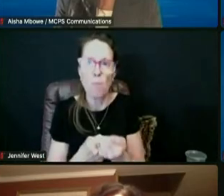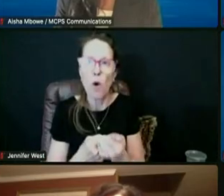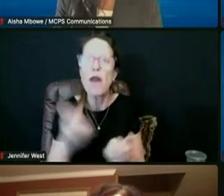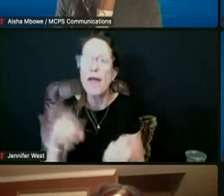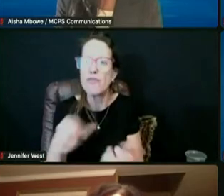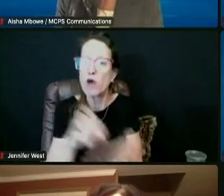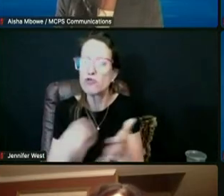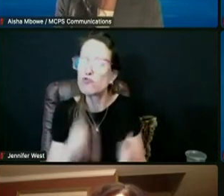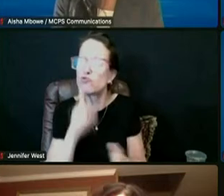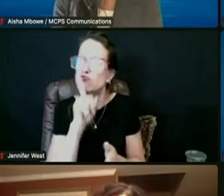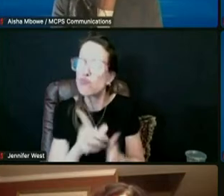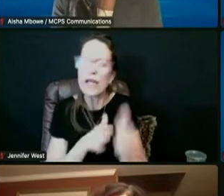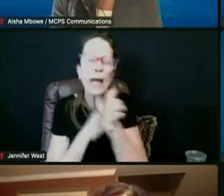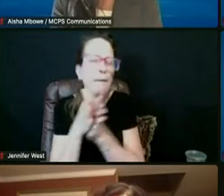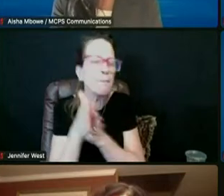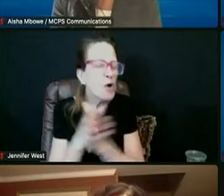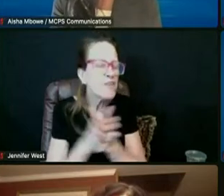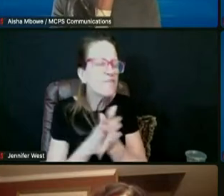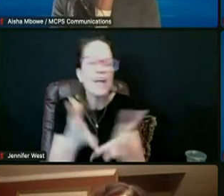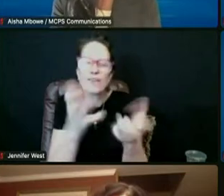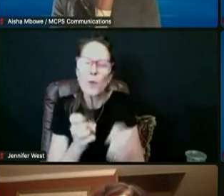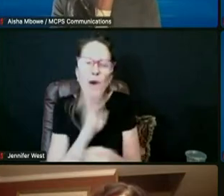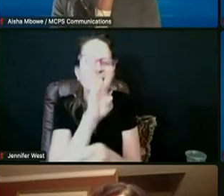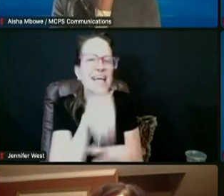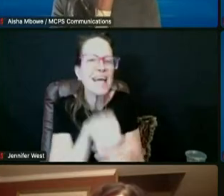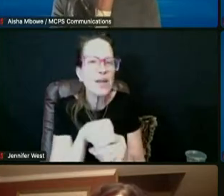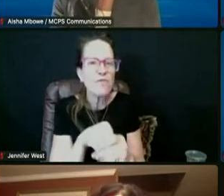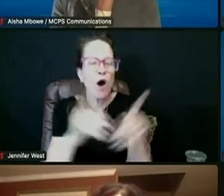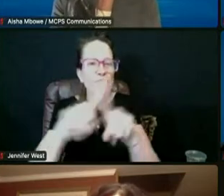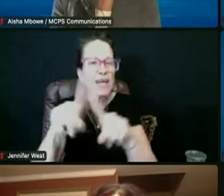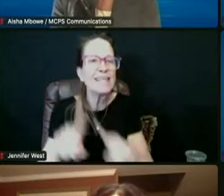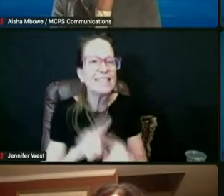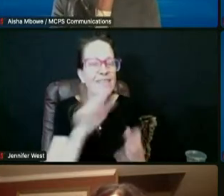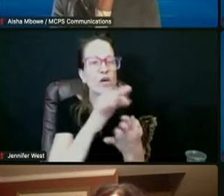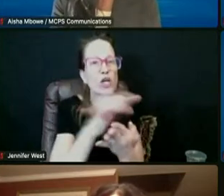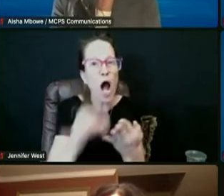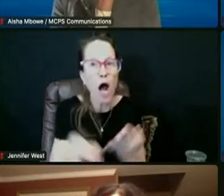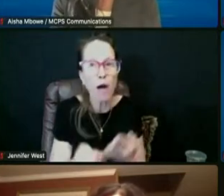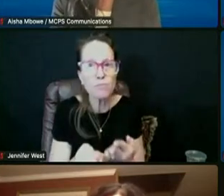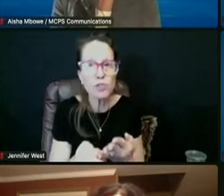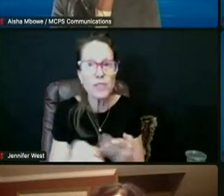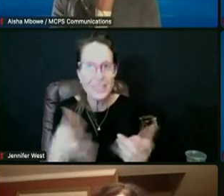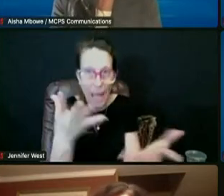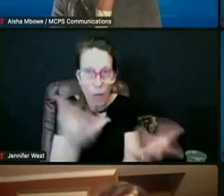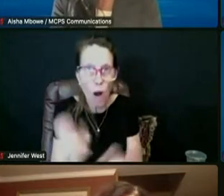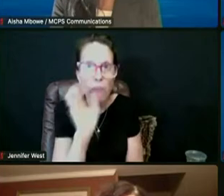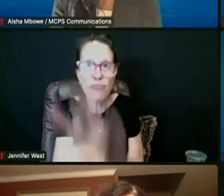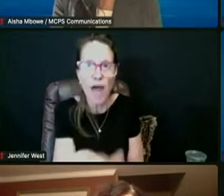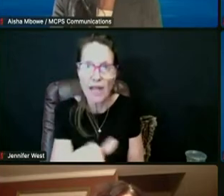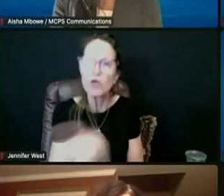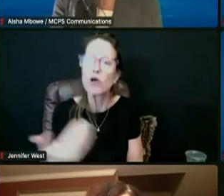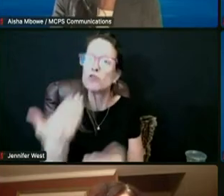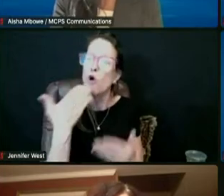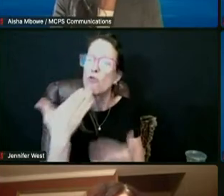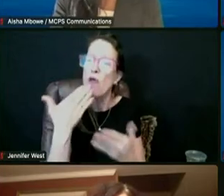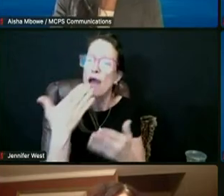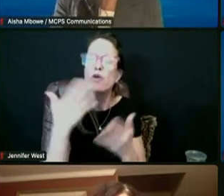Then we want them to be able to choose from, you know, a number of different options of what's going to work for them as a learner. So thank you for raising that.